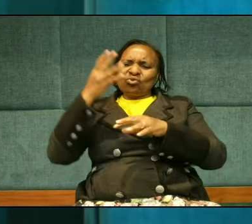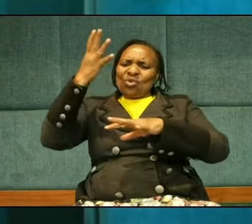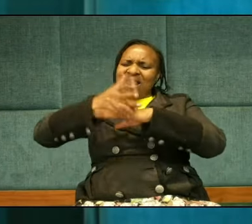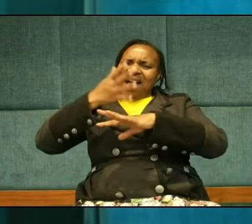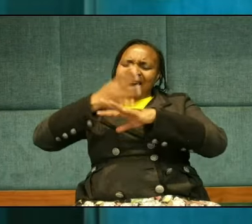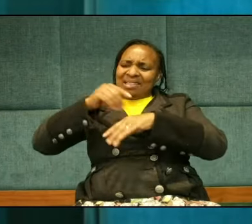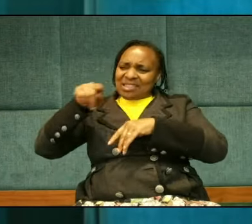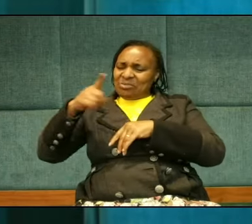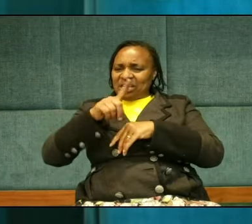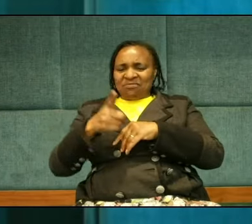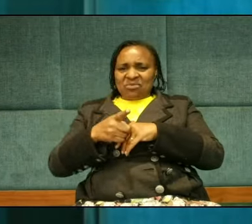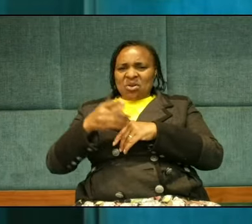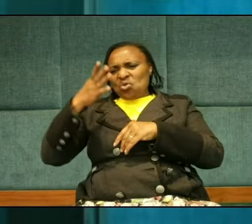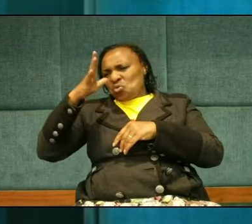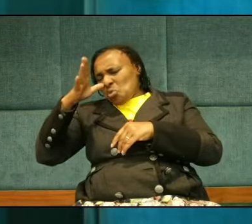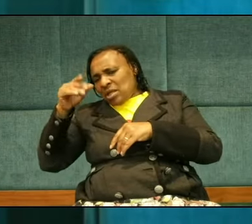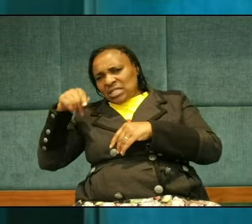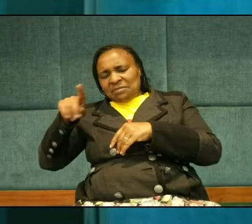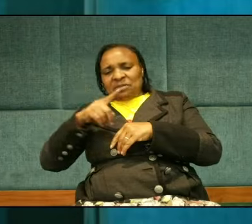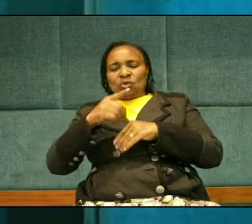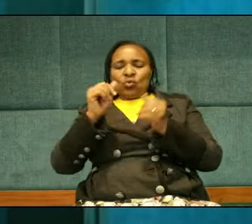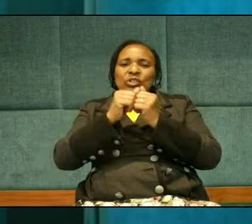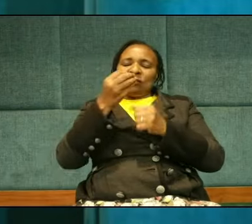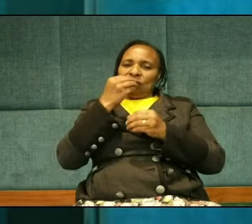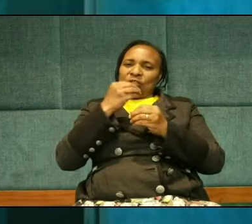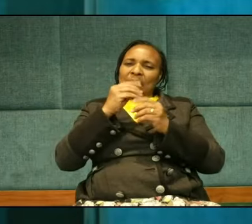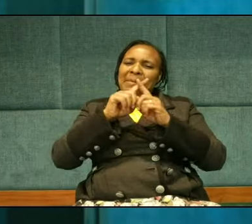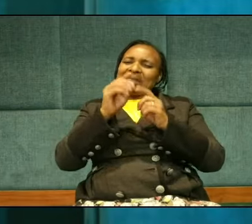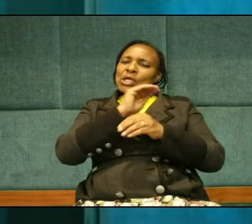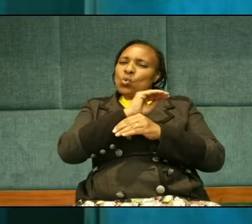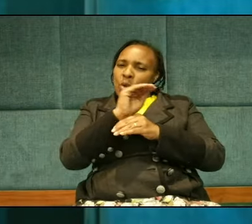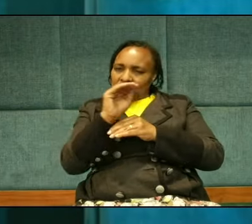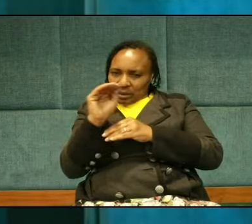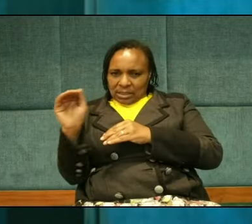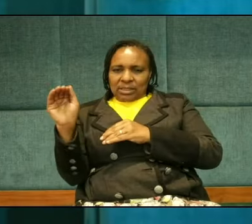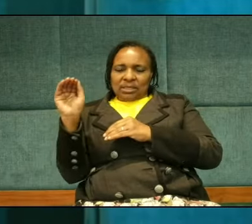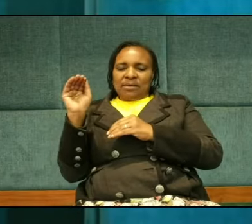this food, and they requested the